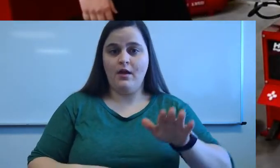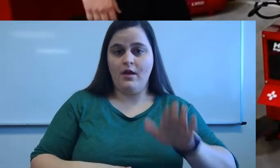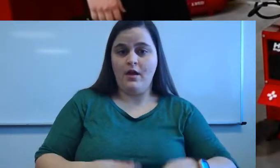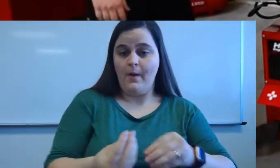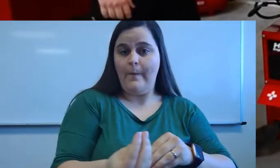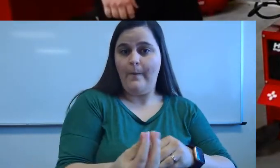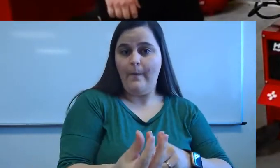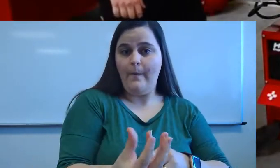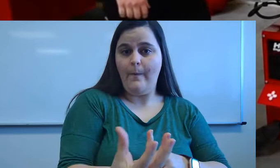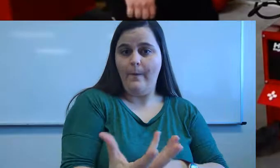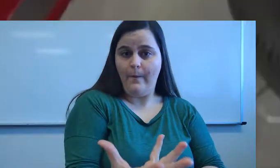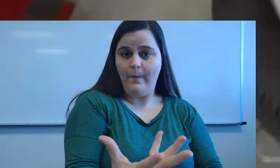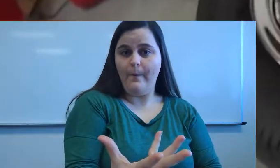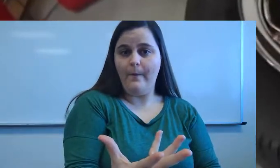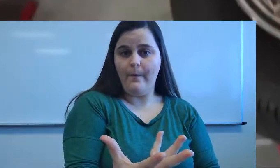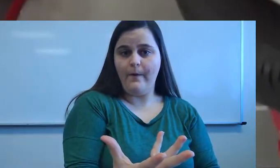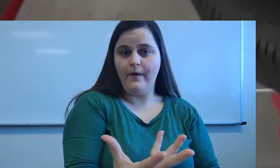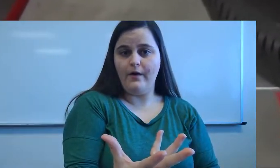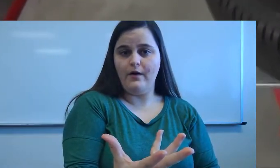Push down on the clamping lever.